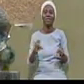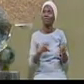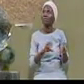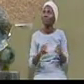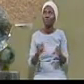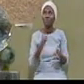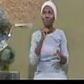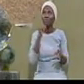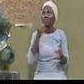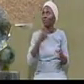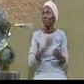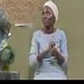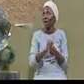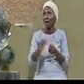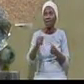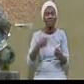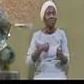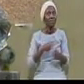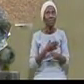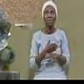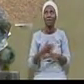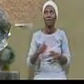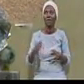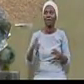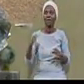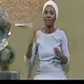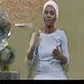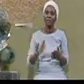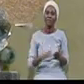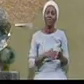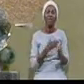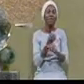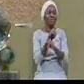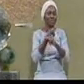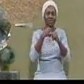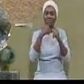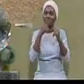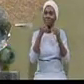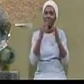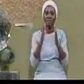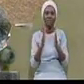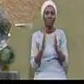calling, do not pass me by,